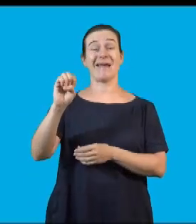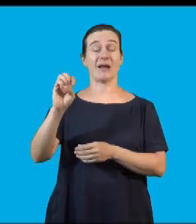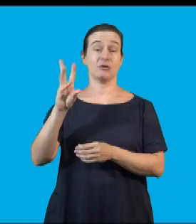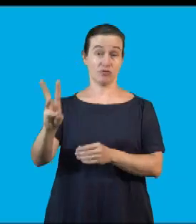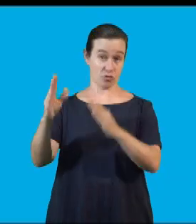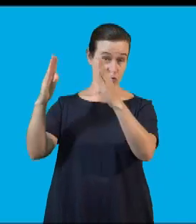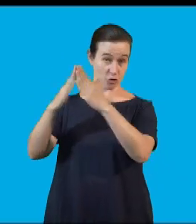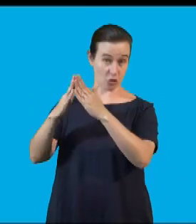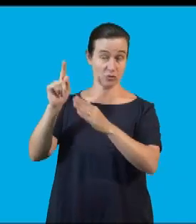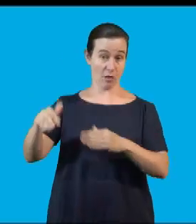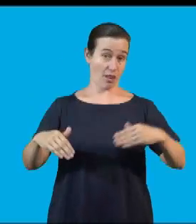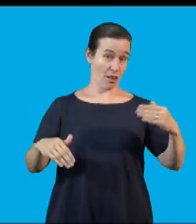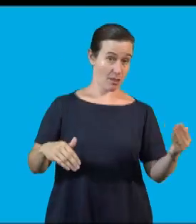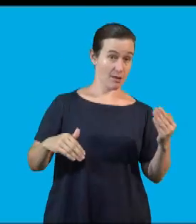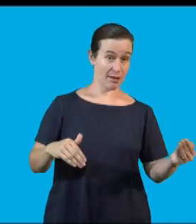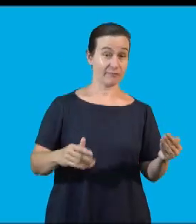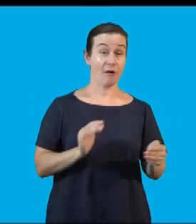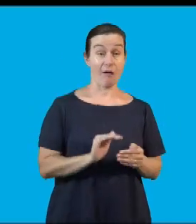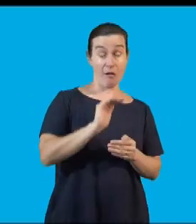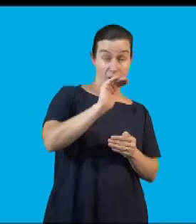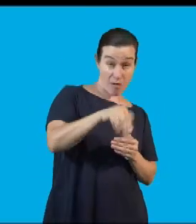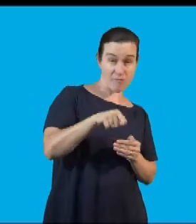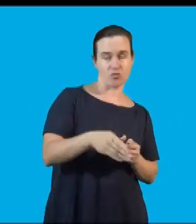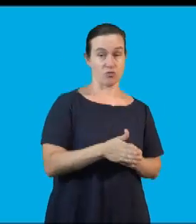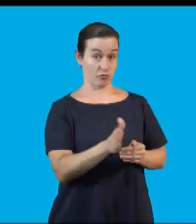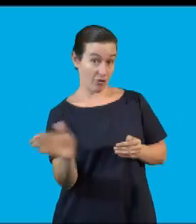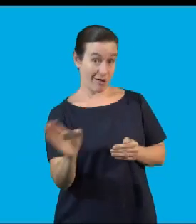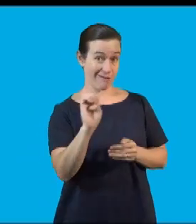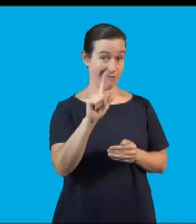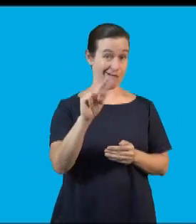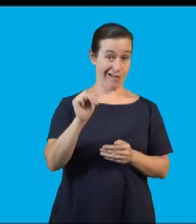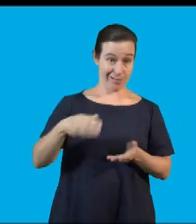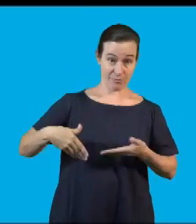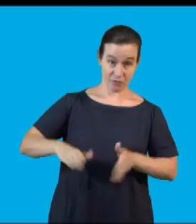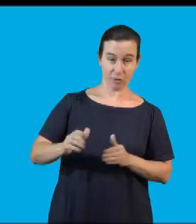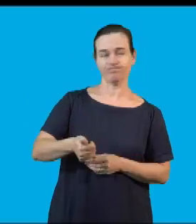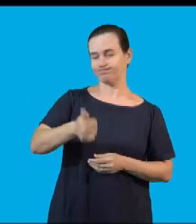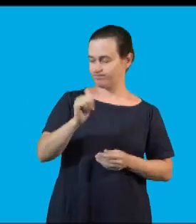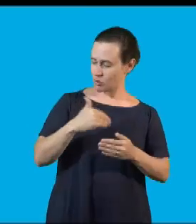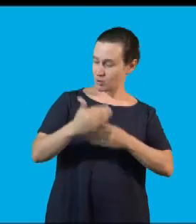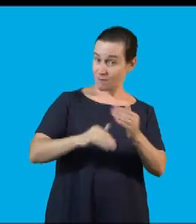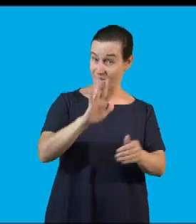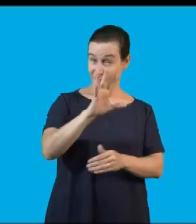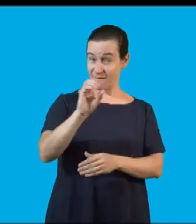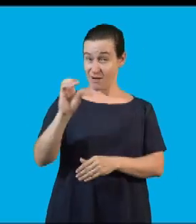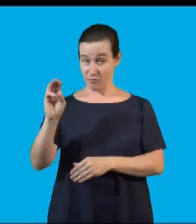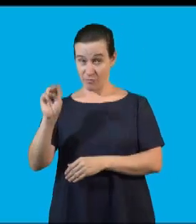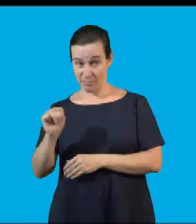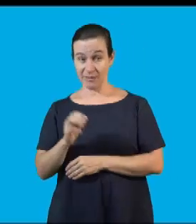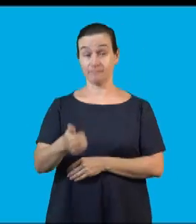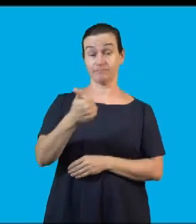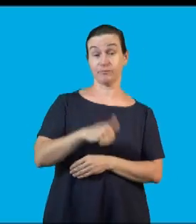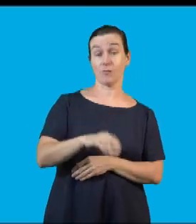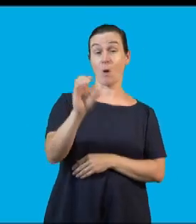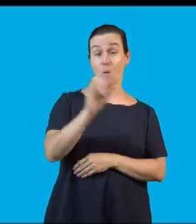left. After passing the church, turn right onto Elm Road. Continue on Elm Road for 500